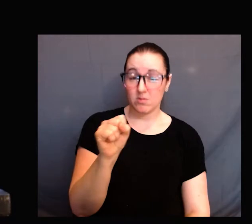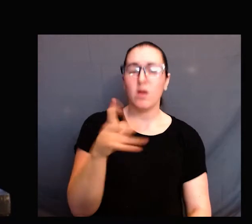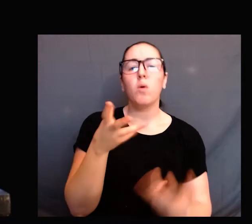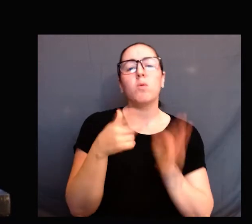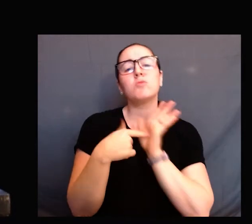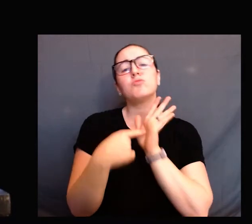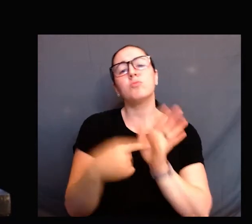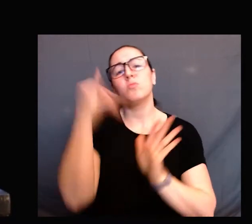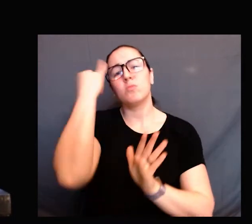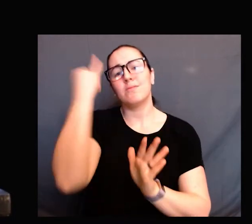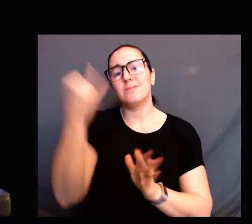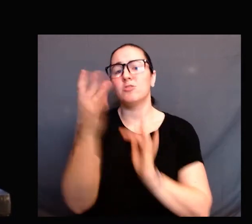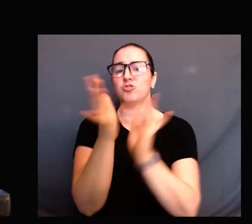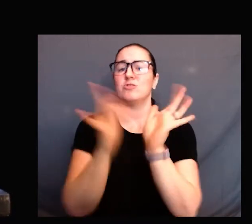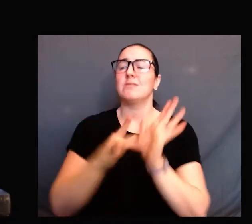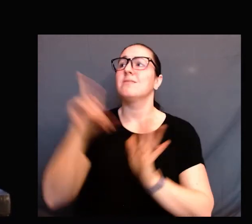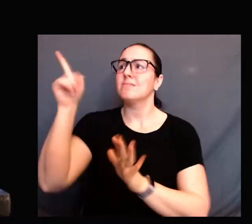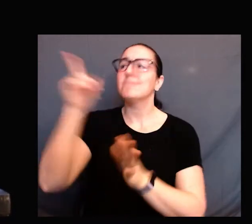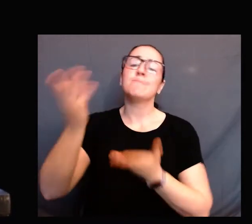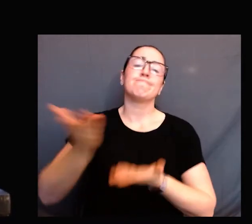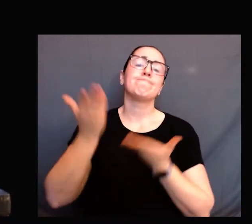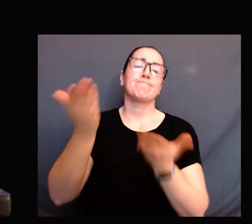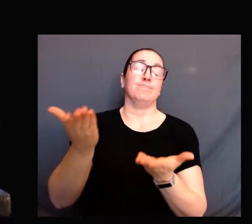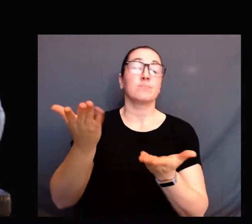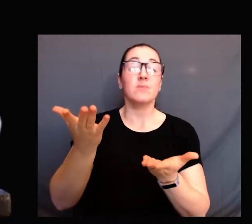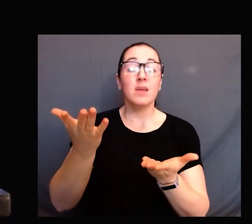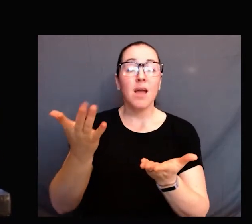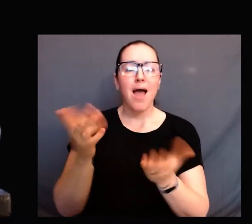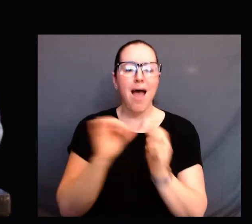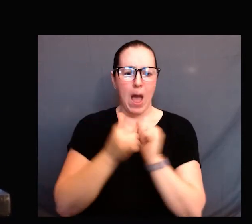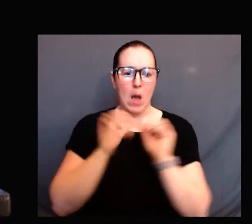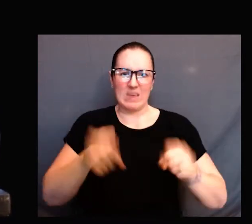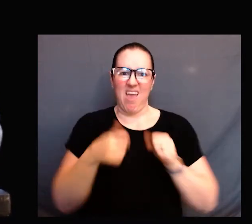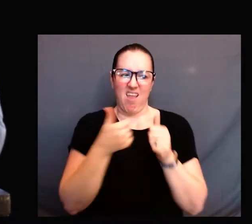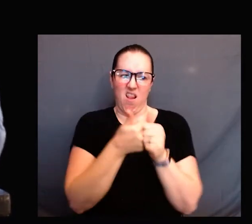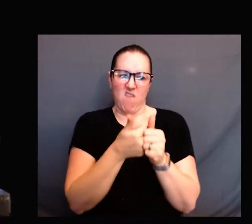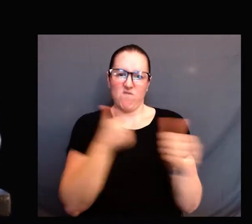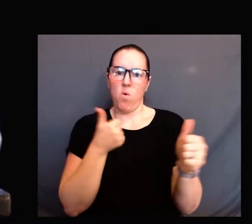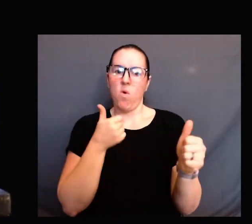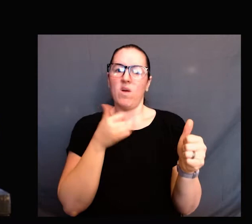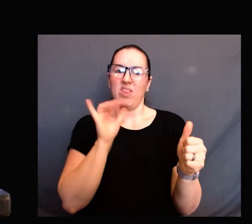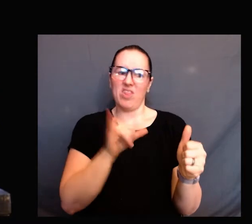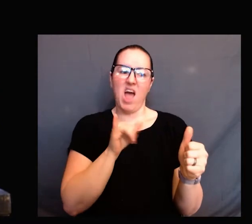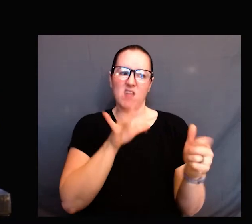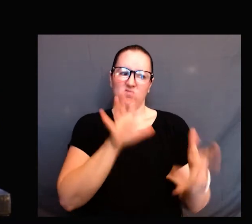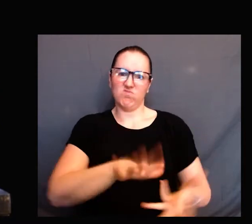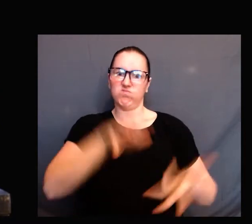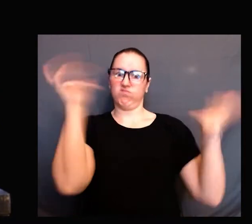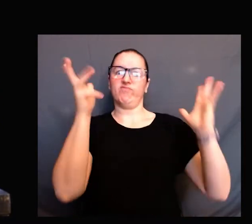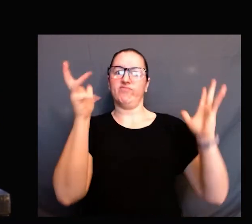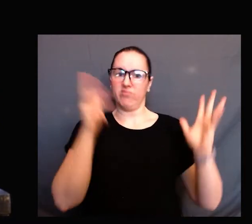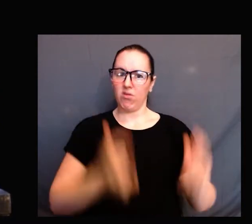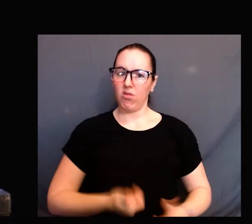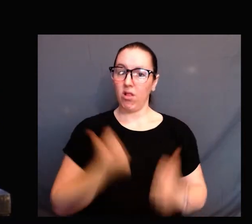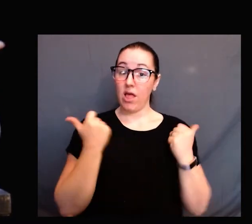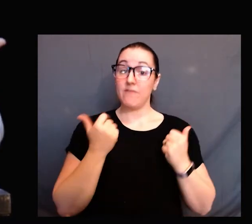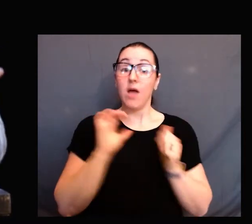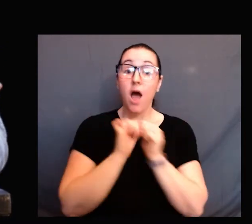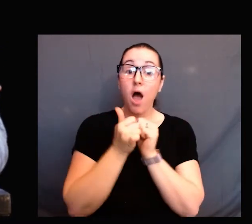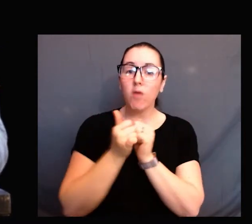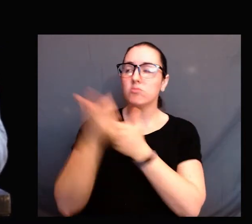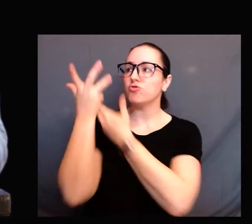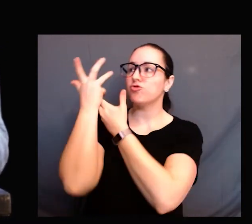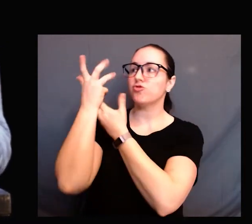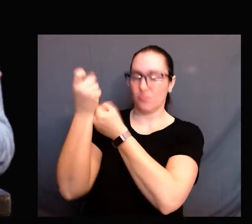this idea that Jesus presents about how we can avoid the great crashes of life by